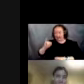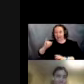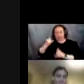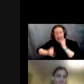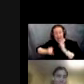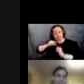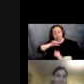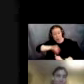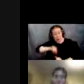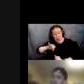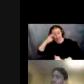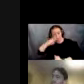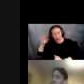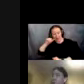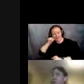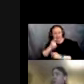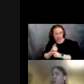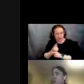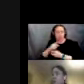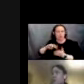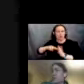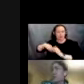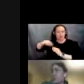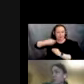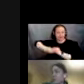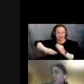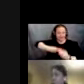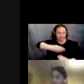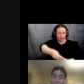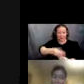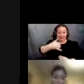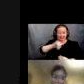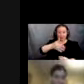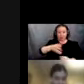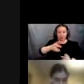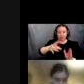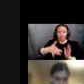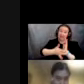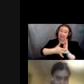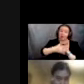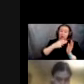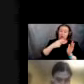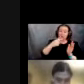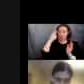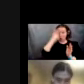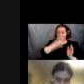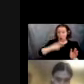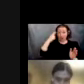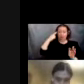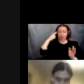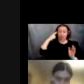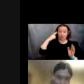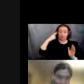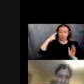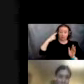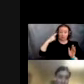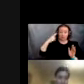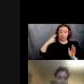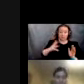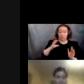So their descendants still exist as technically Hawaiian royal descendants. And